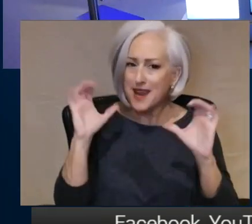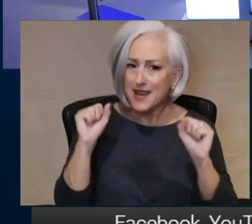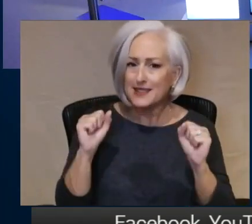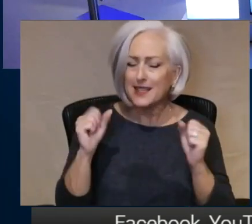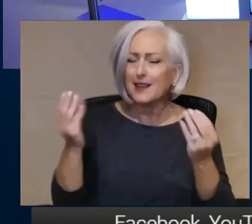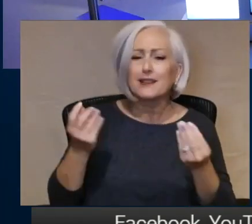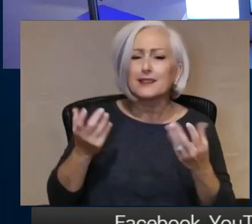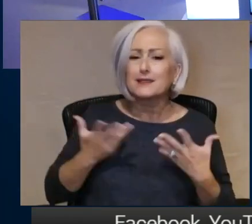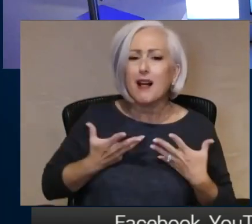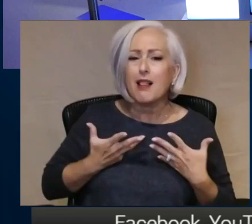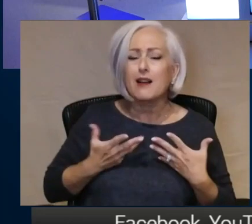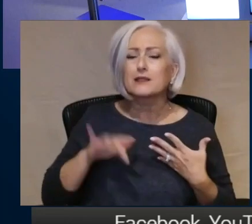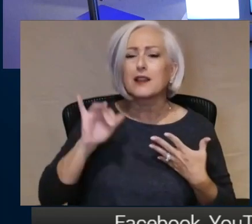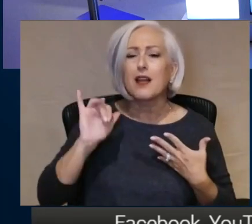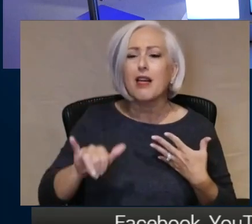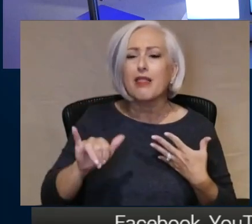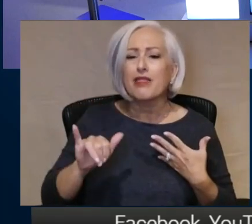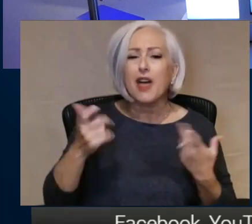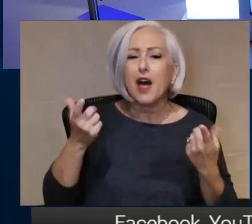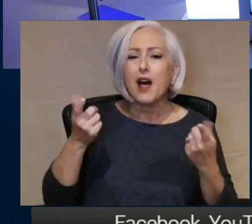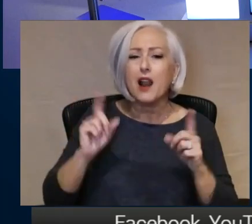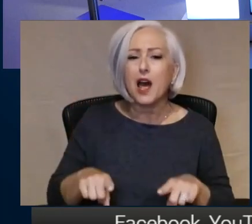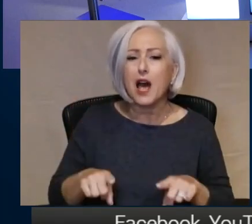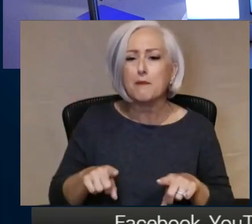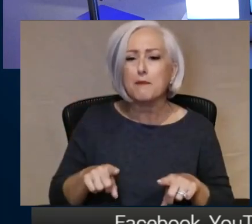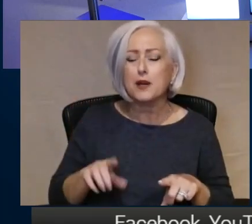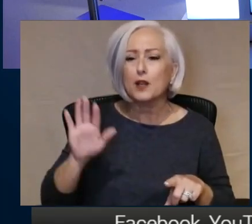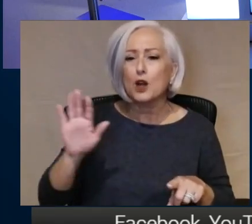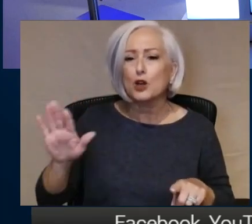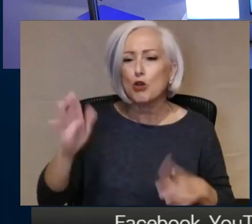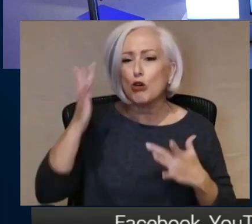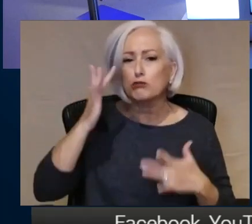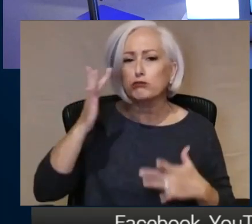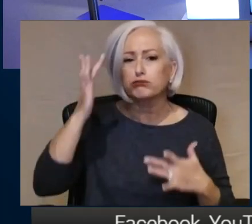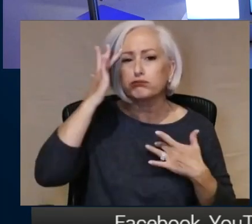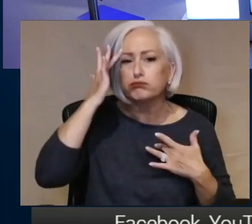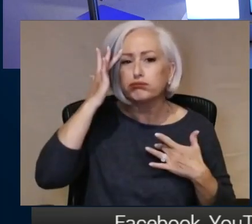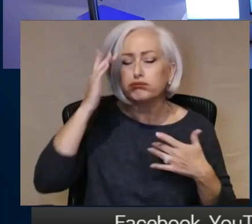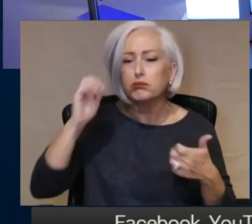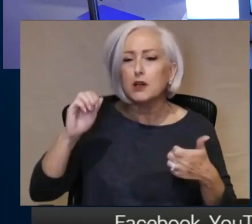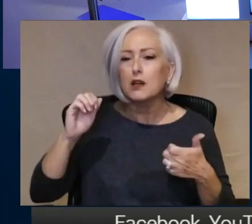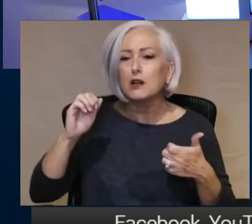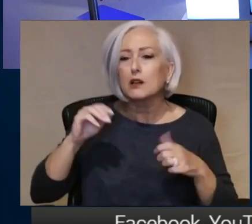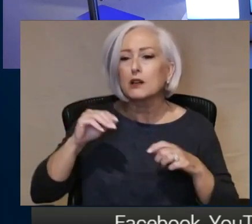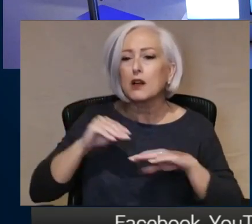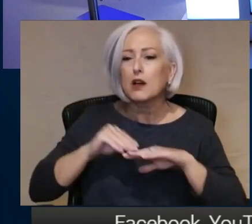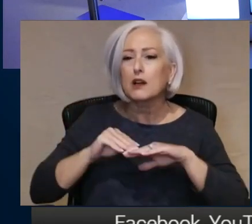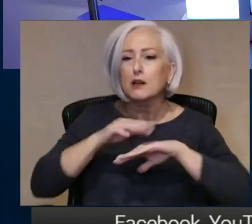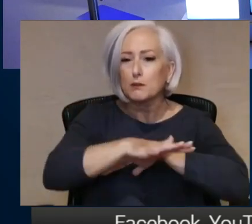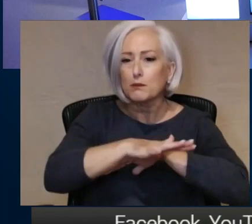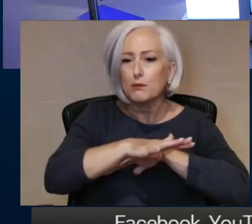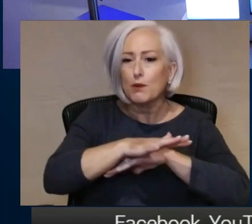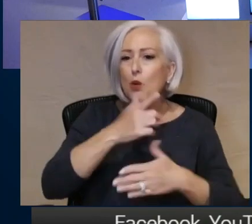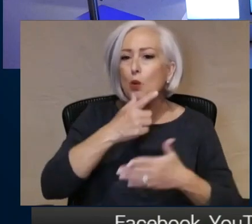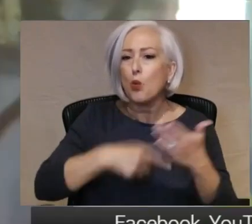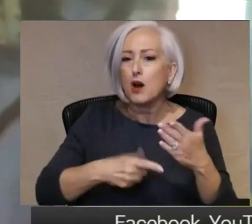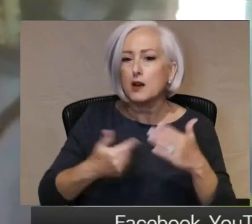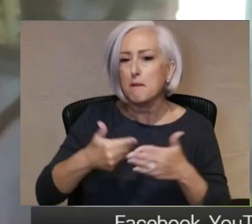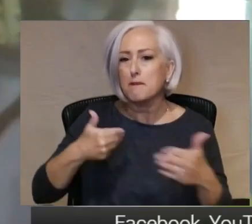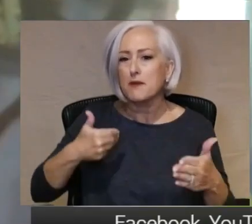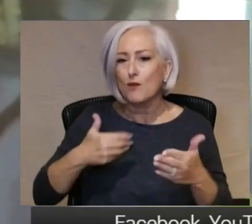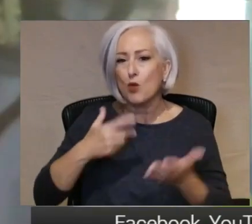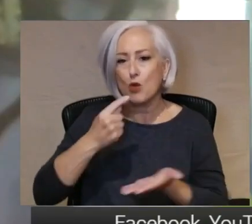happened. What has the disorder done to the daily things you used to be able to do before you had the X-Plate?